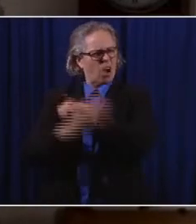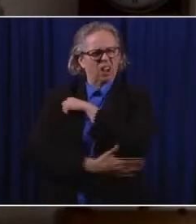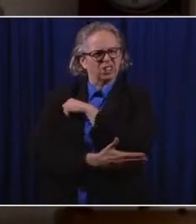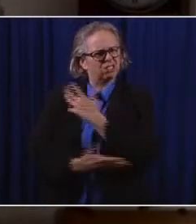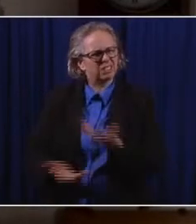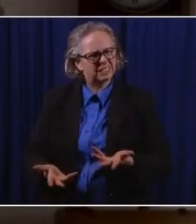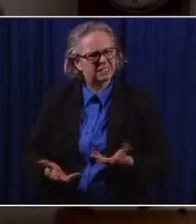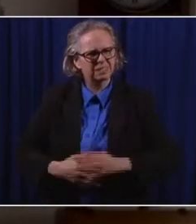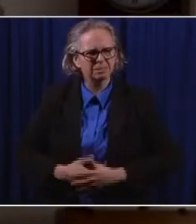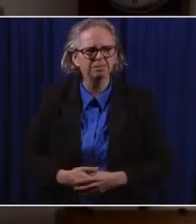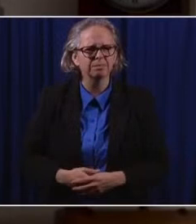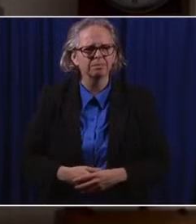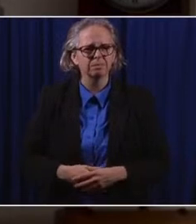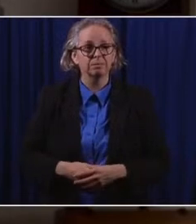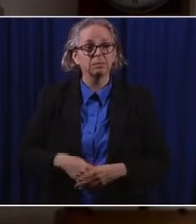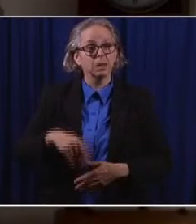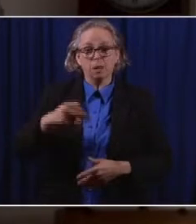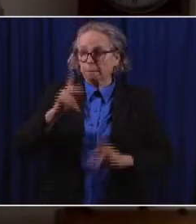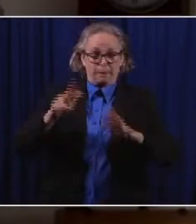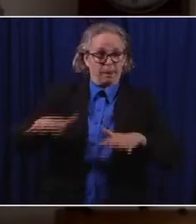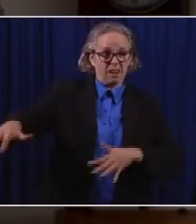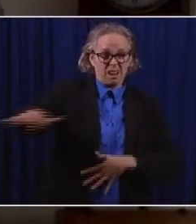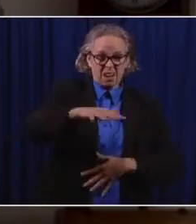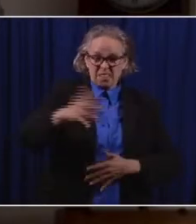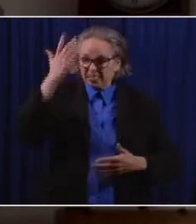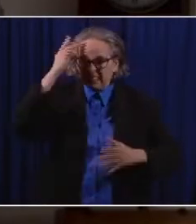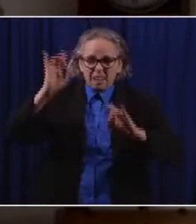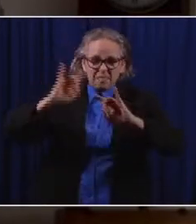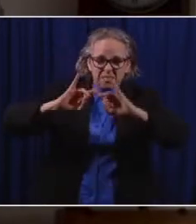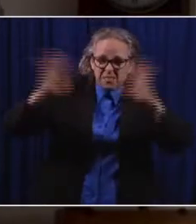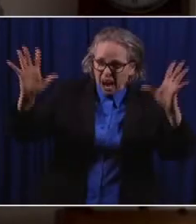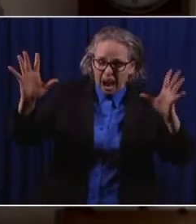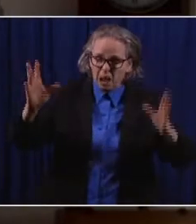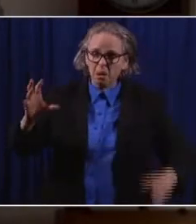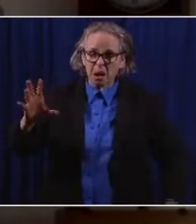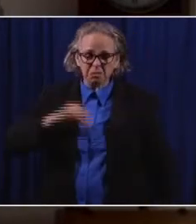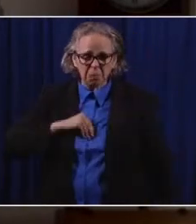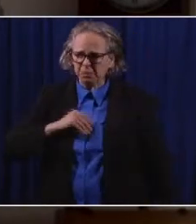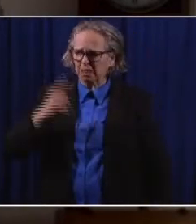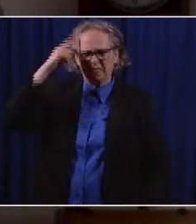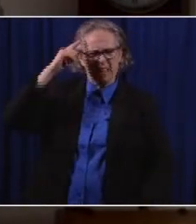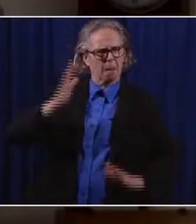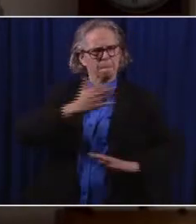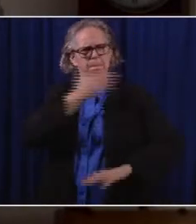who believe that violence is the way to achieve political ends.